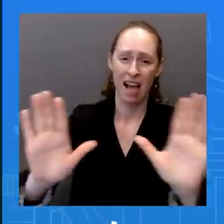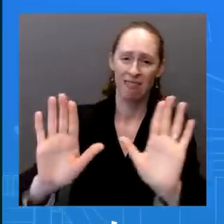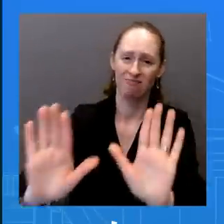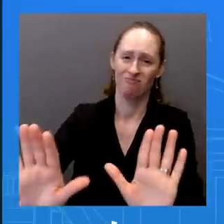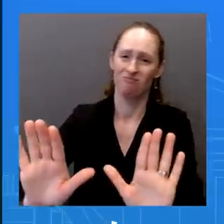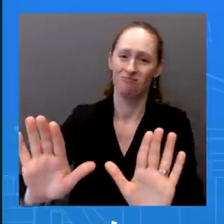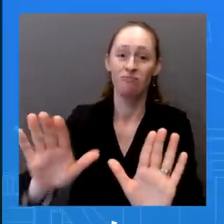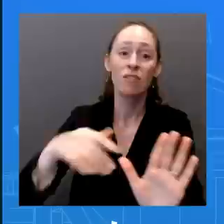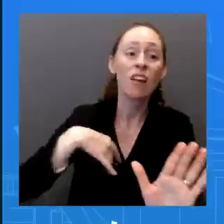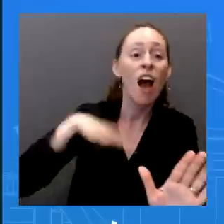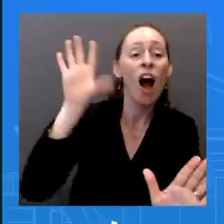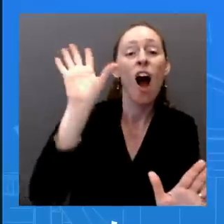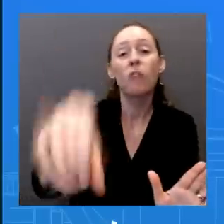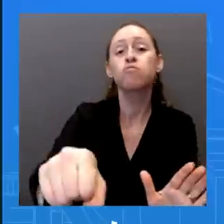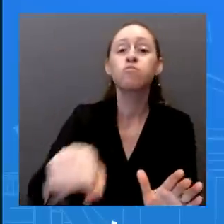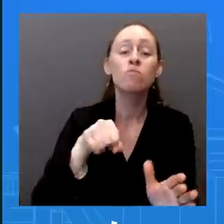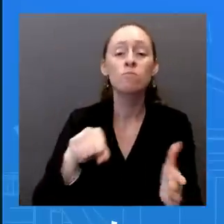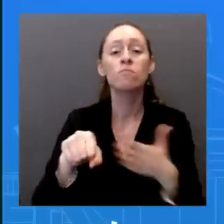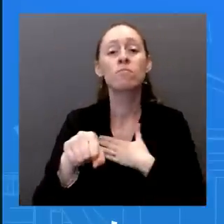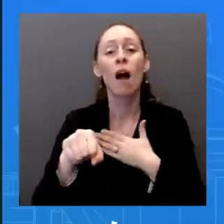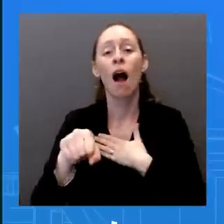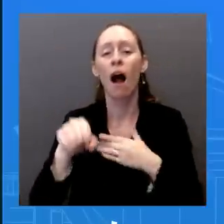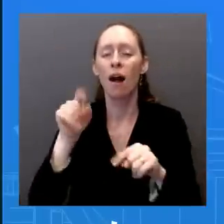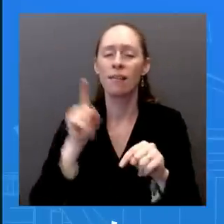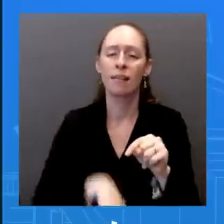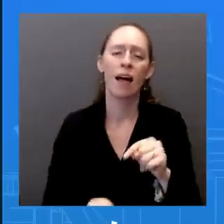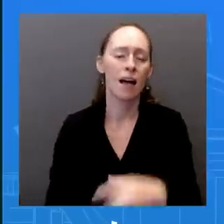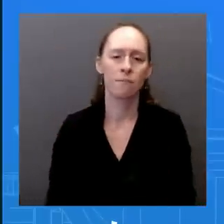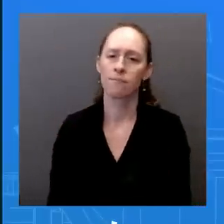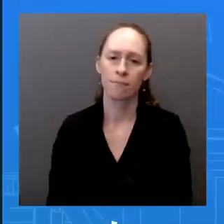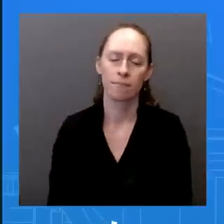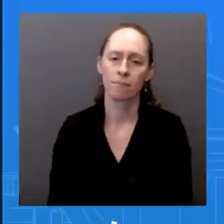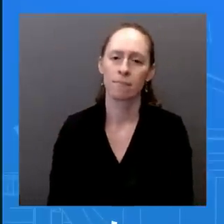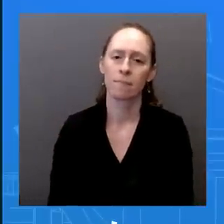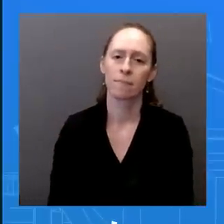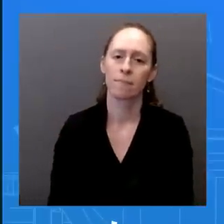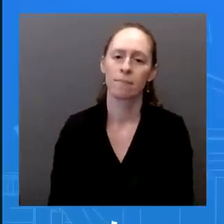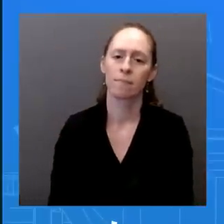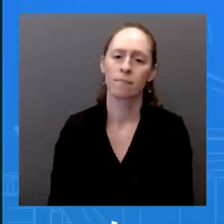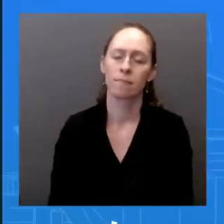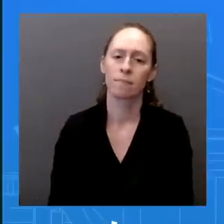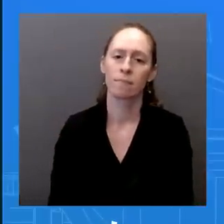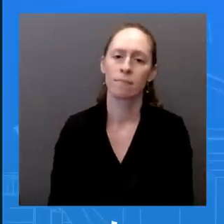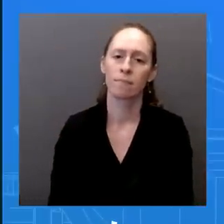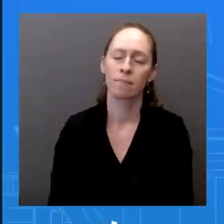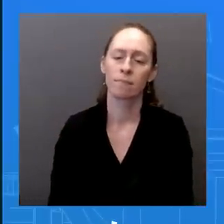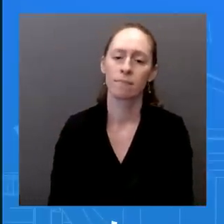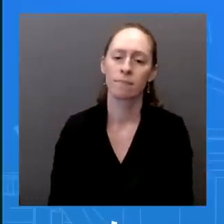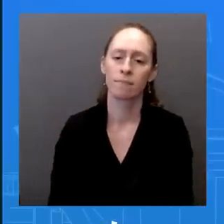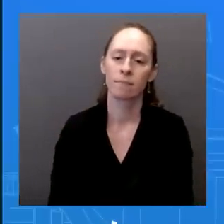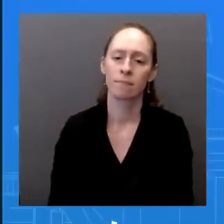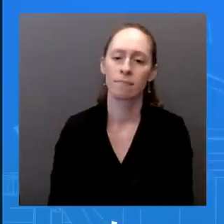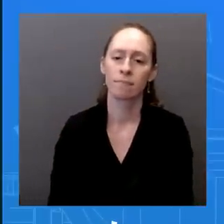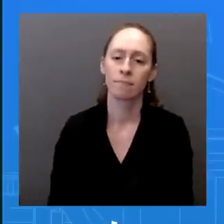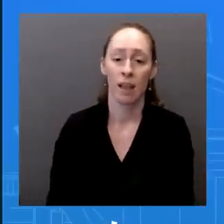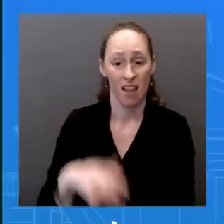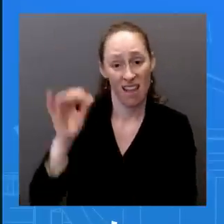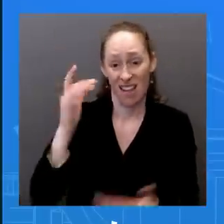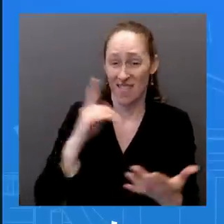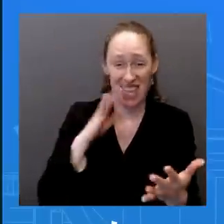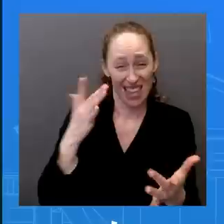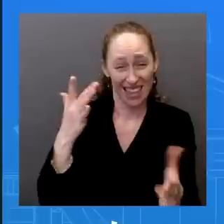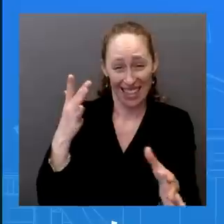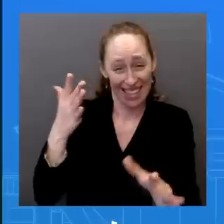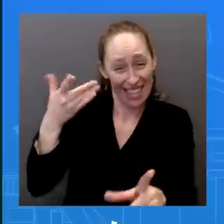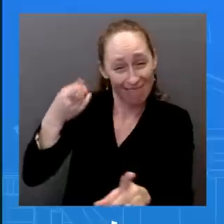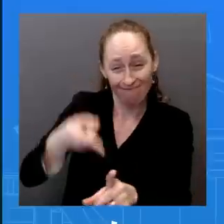should be able to center around this basic proposition. You cannot conquer your neighbor's territory by force, and peace will come fastest and